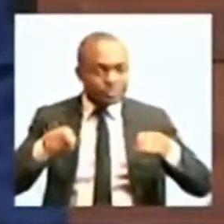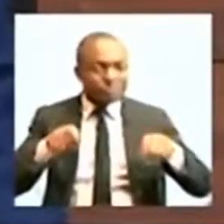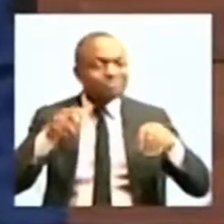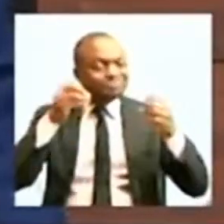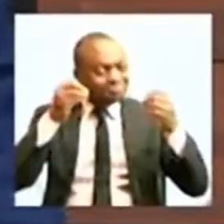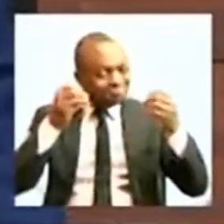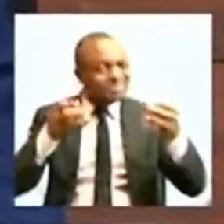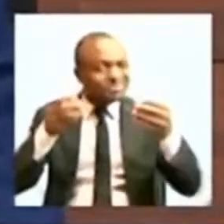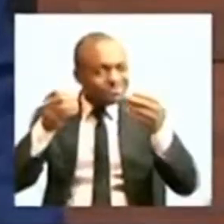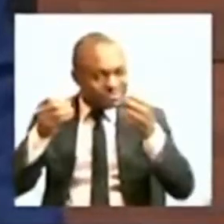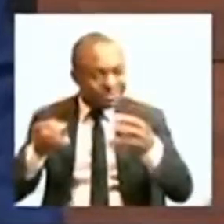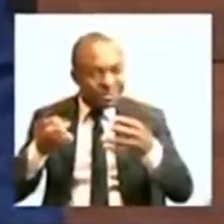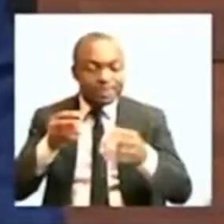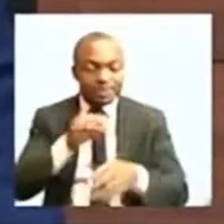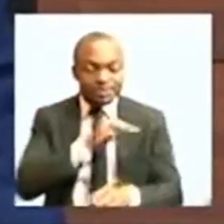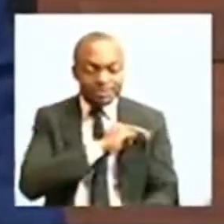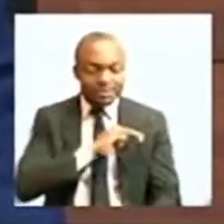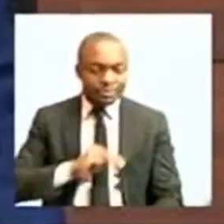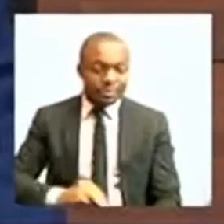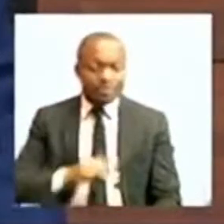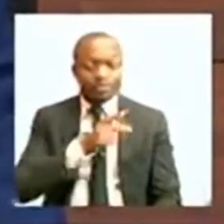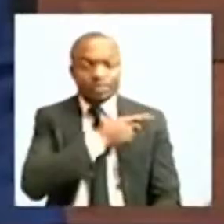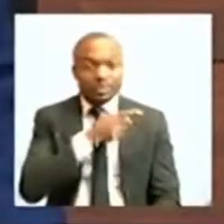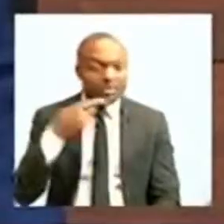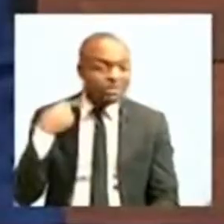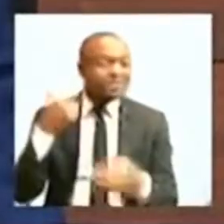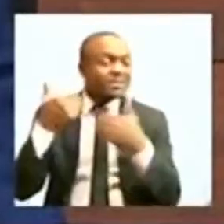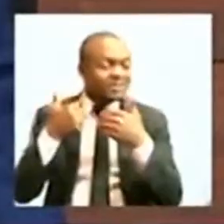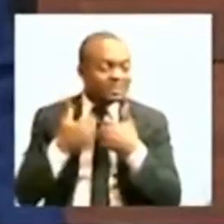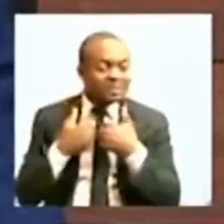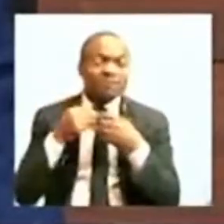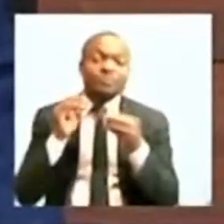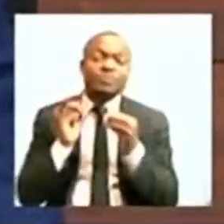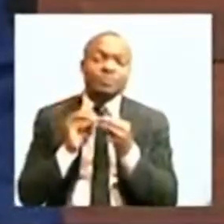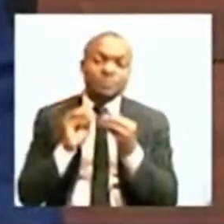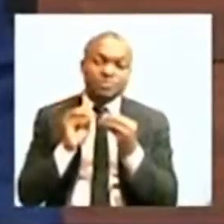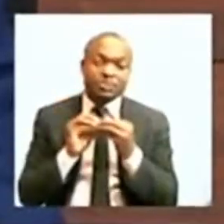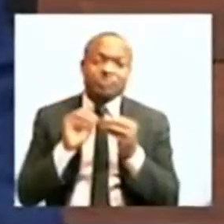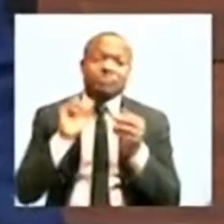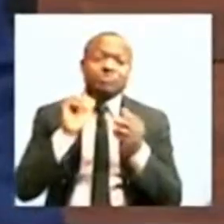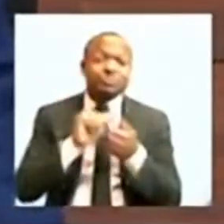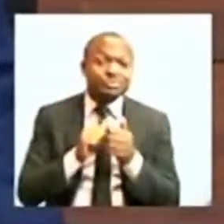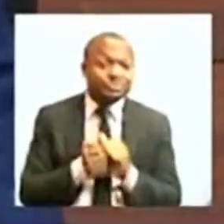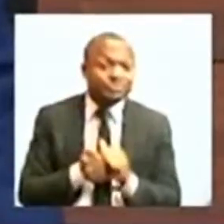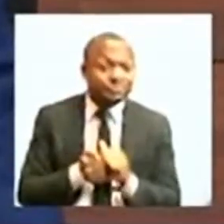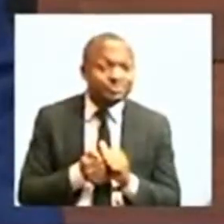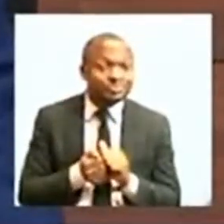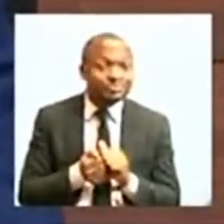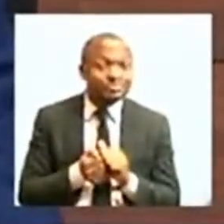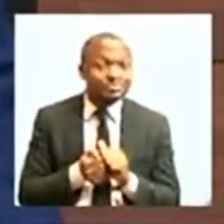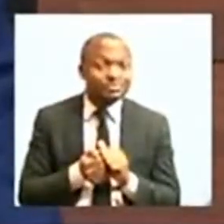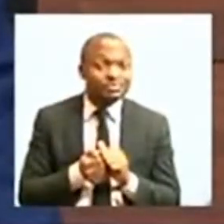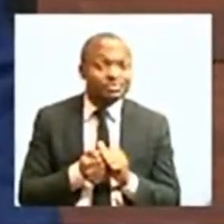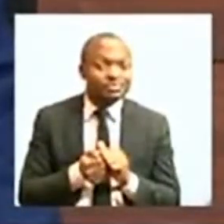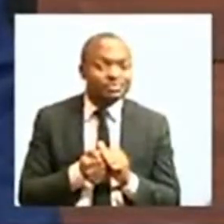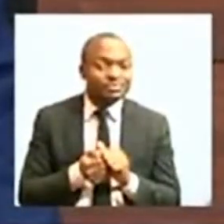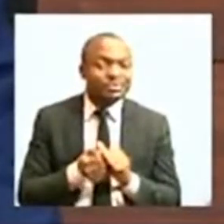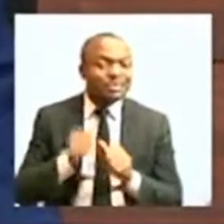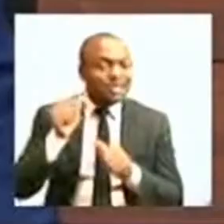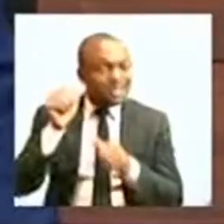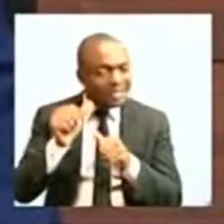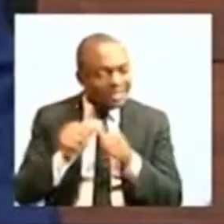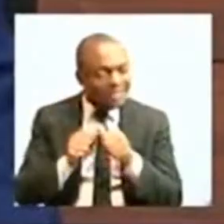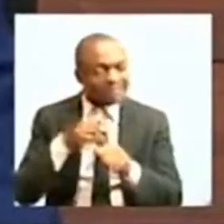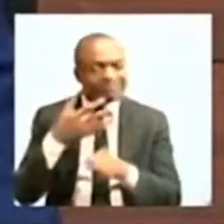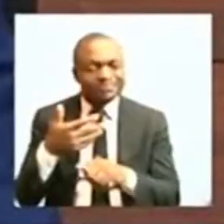of your members of parliament have a lot of uphill battles because everything is